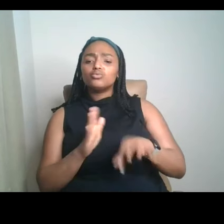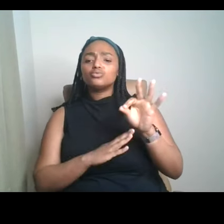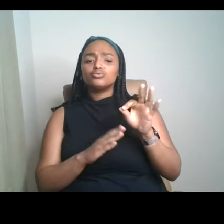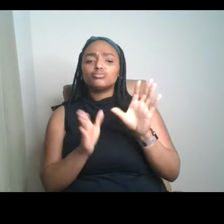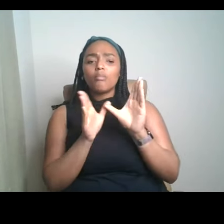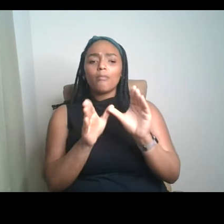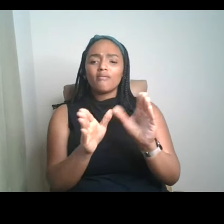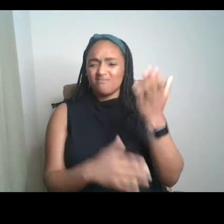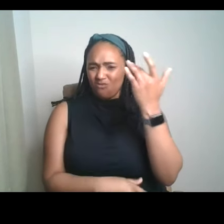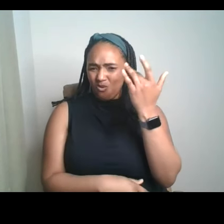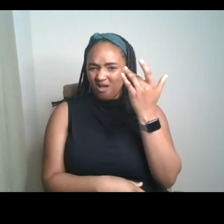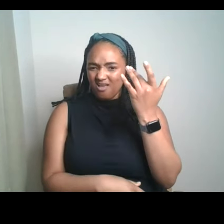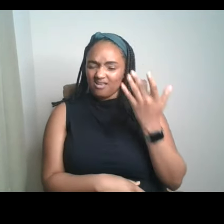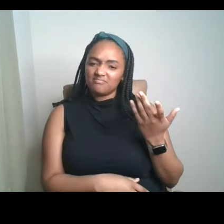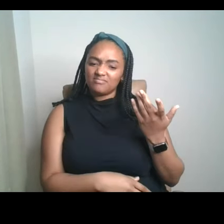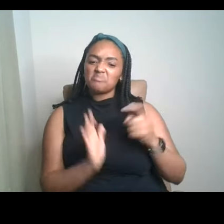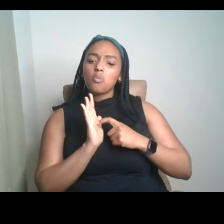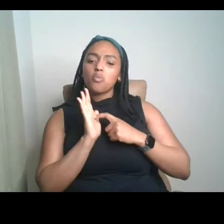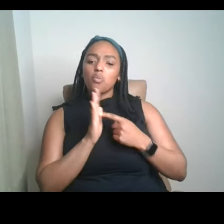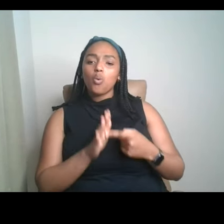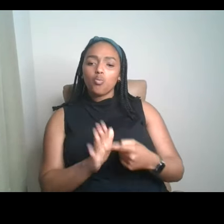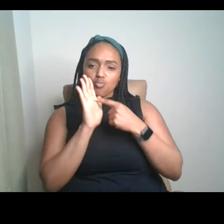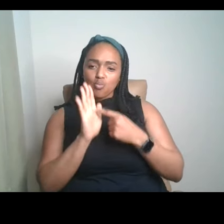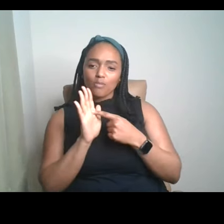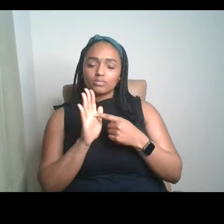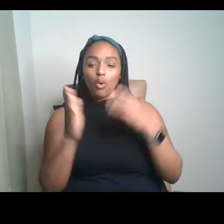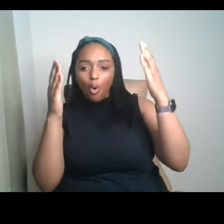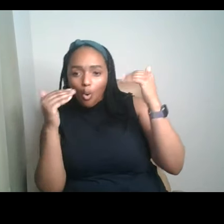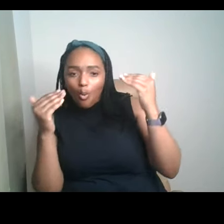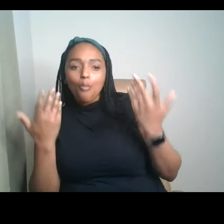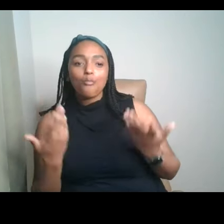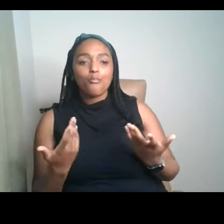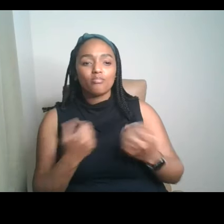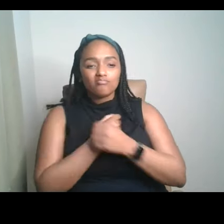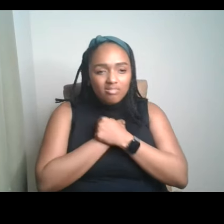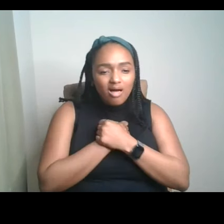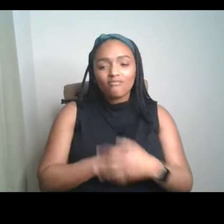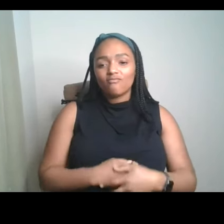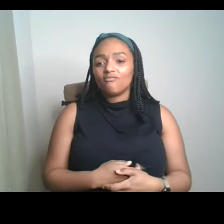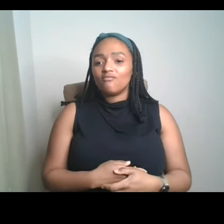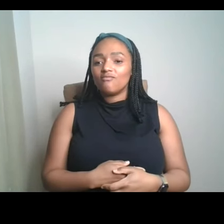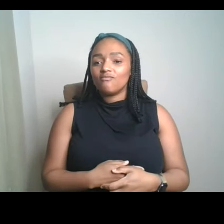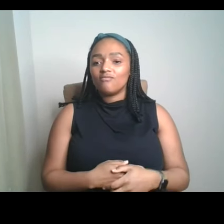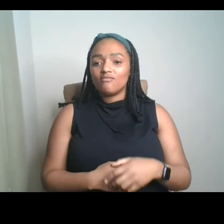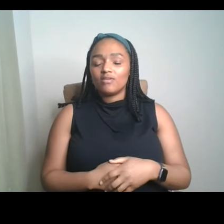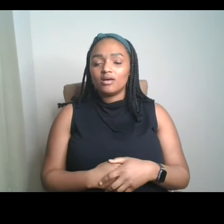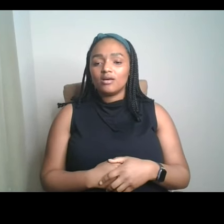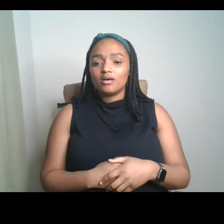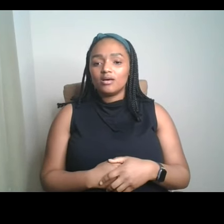And some butterflies, like monarchs, migrate from California, where I am, to Mexico.